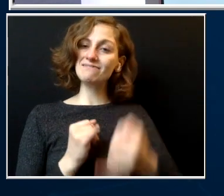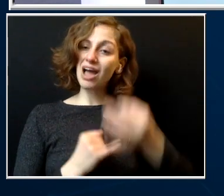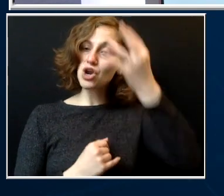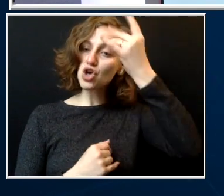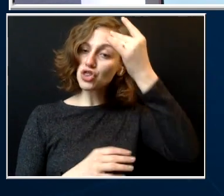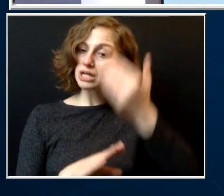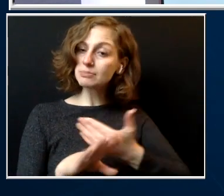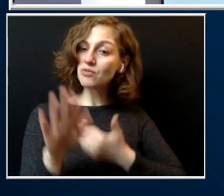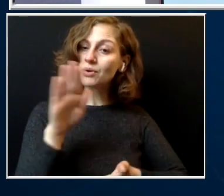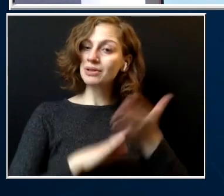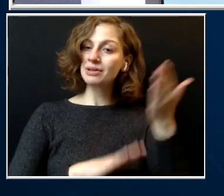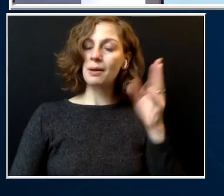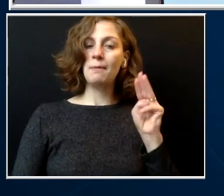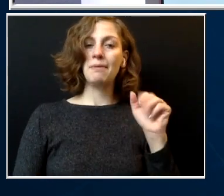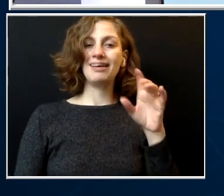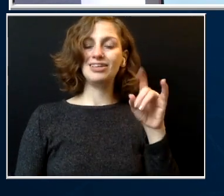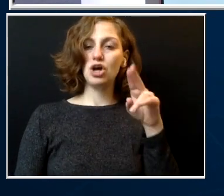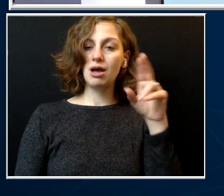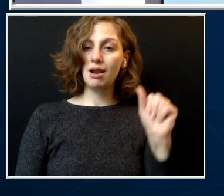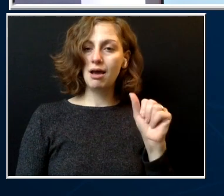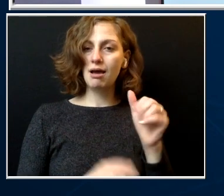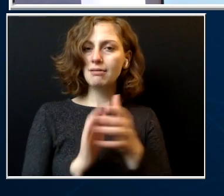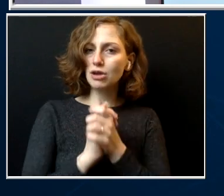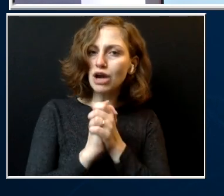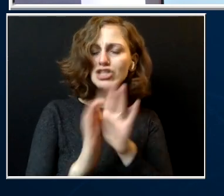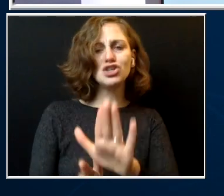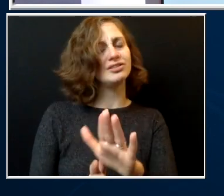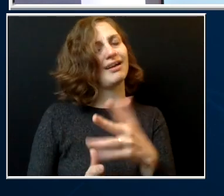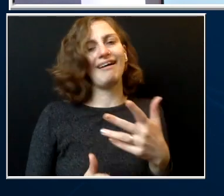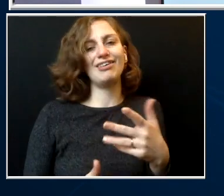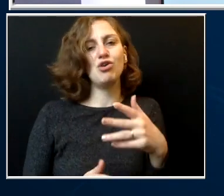all, congratulations on your pickleball game.